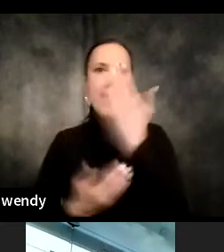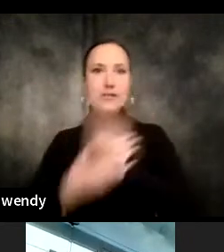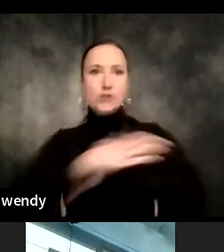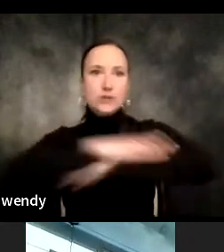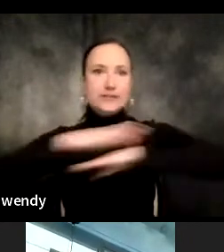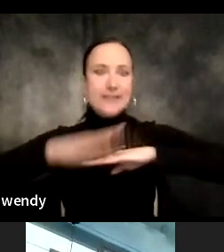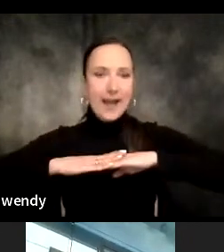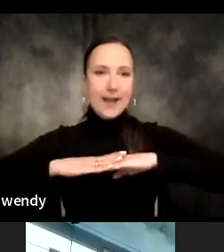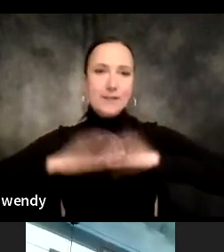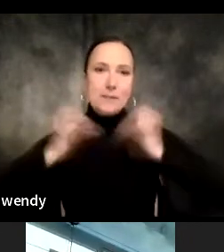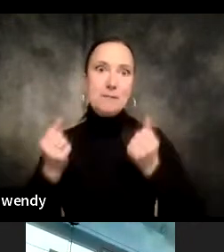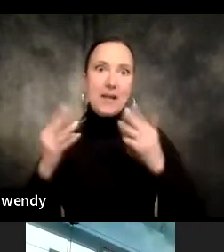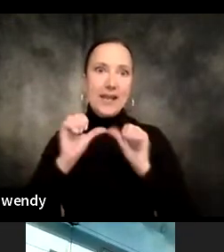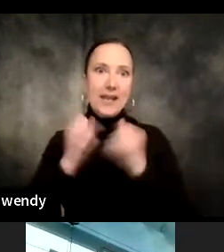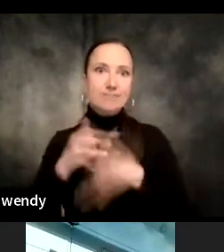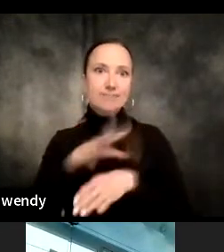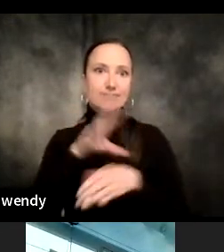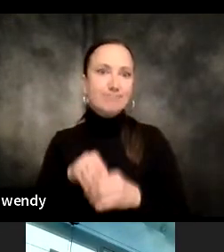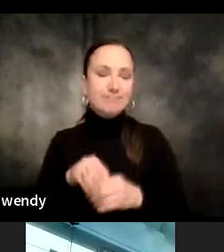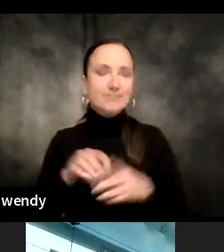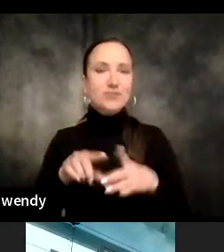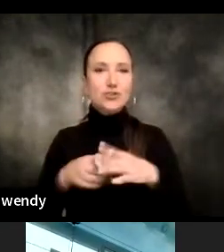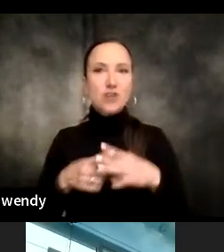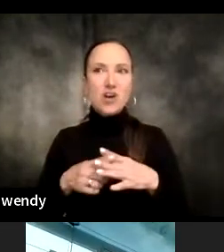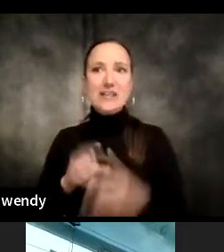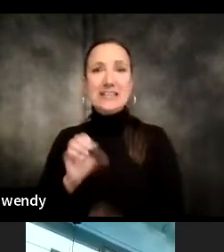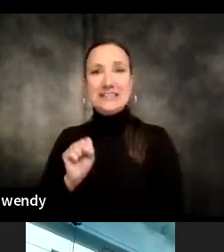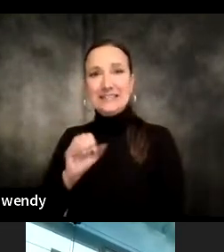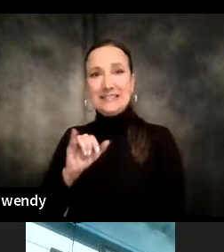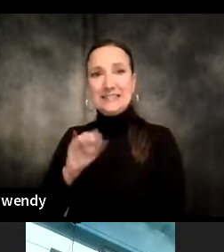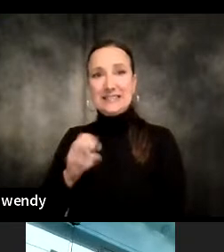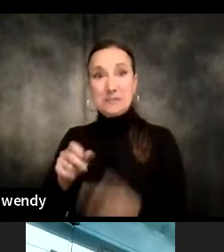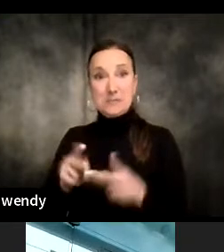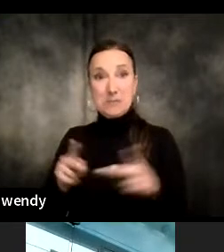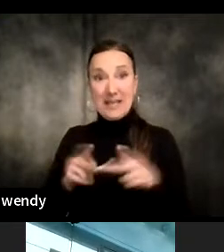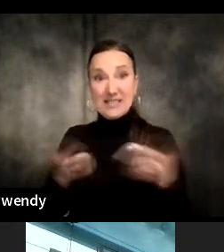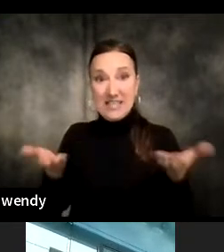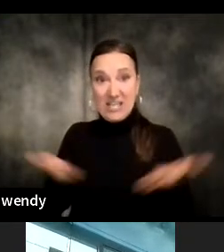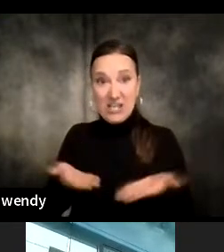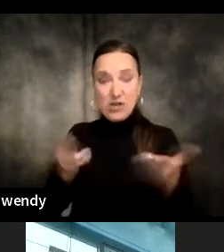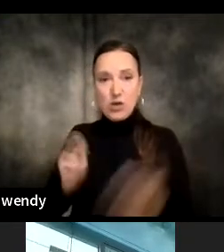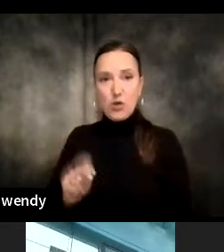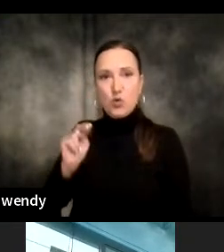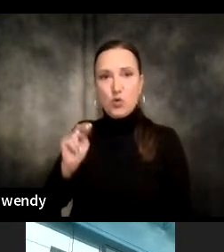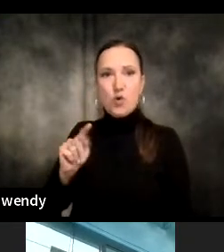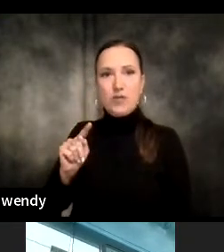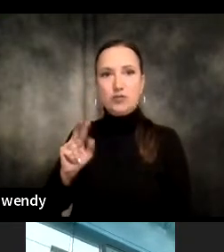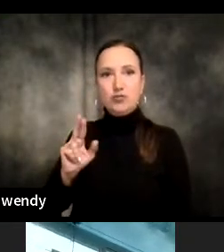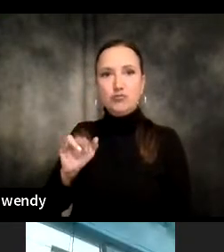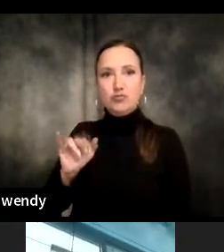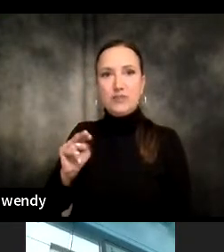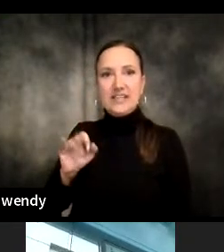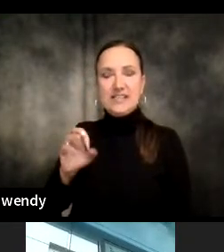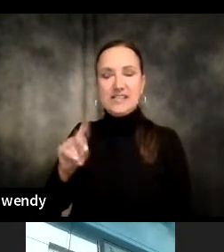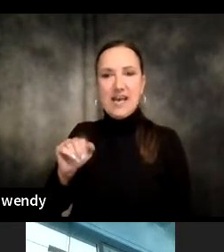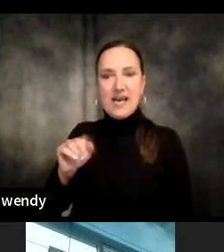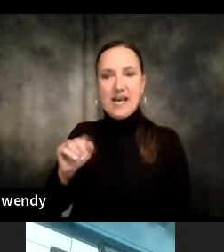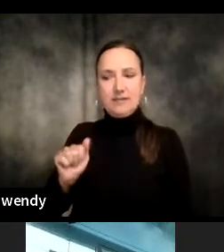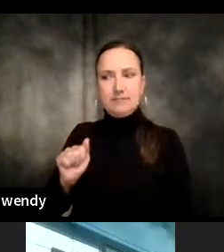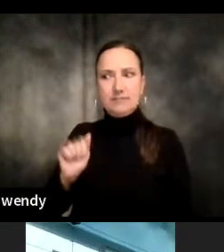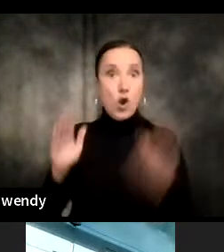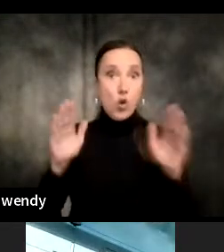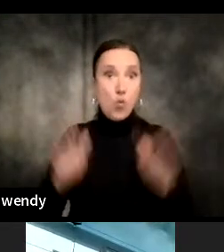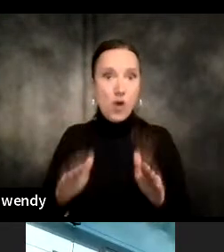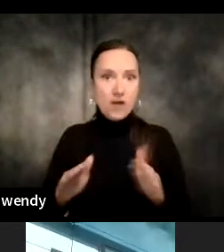and agencies, starting off at Sims Place here in Northern Trinidad. Our wonderful